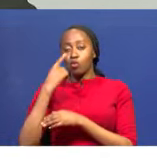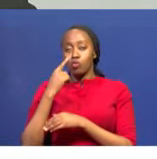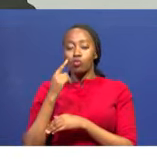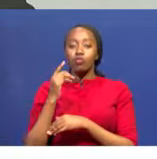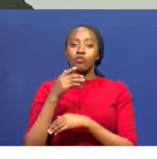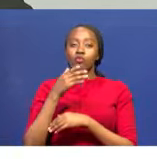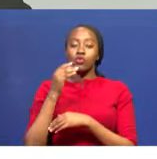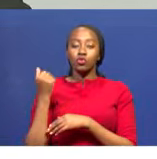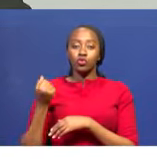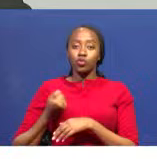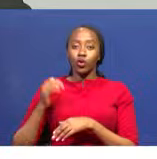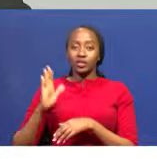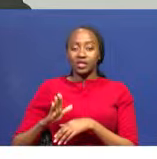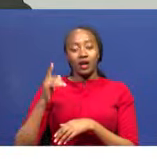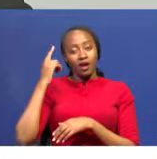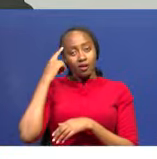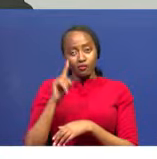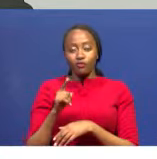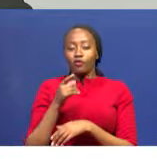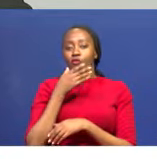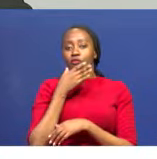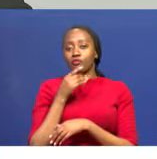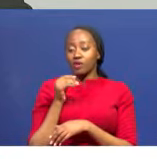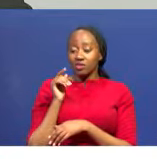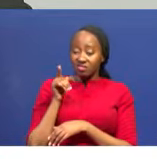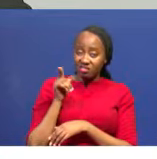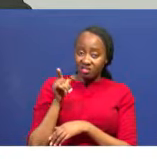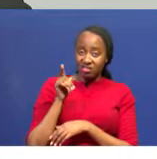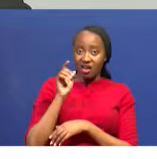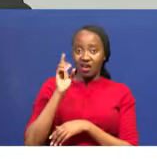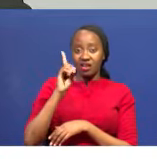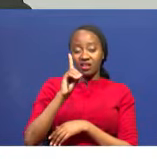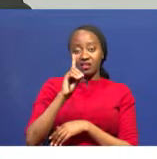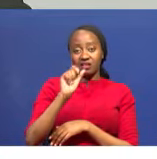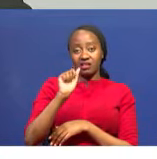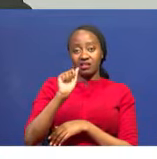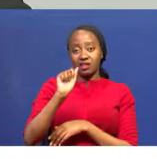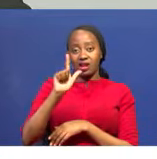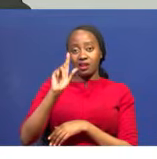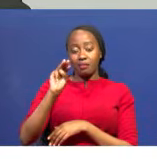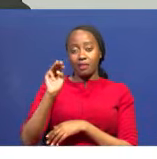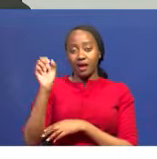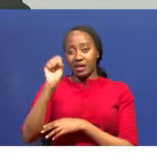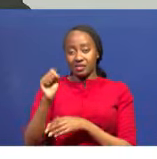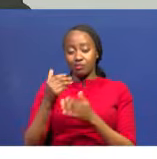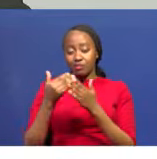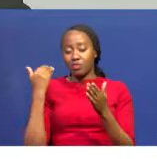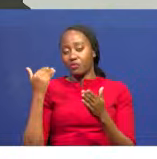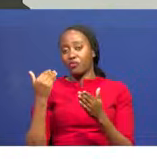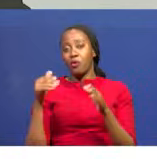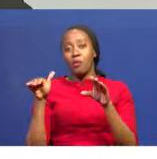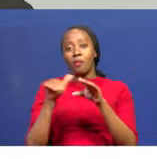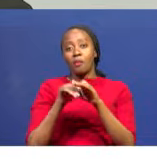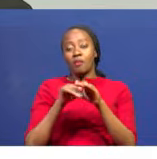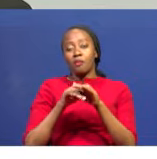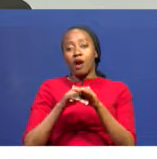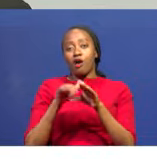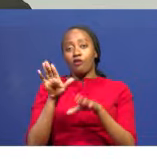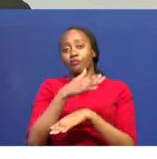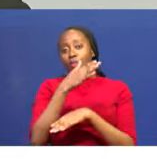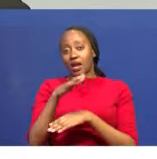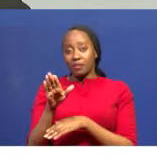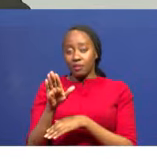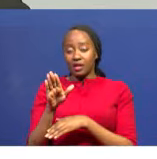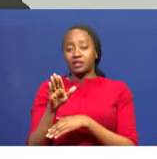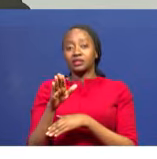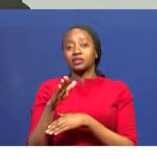currently reading the family eulogy. You do remember that he was a former Rongo Member of Parliament and a cabinet minister. He'll be laid to